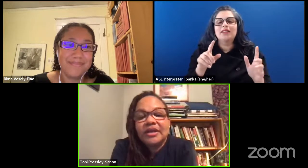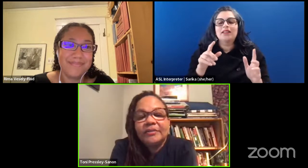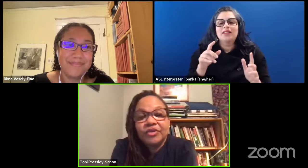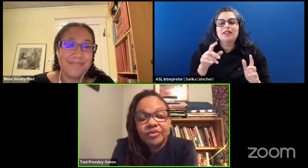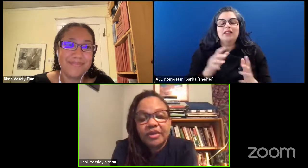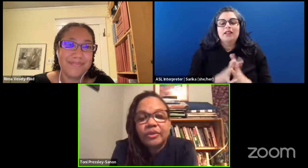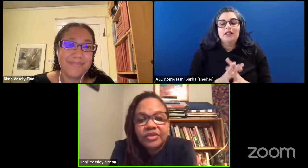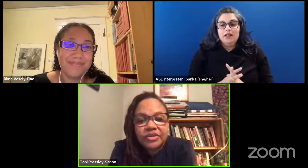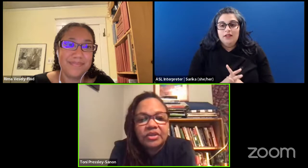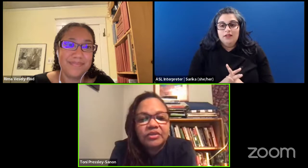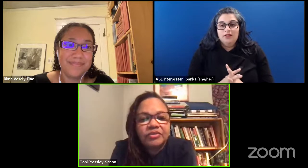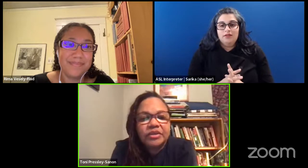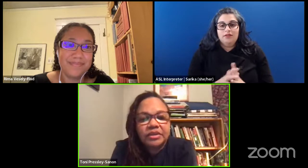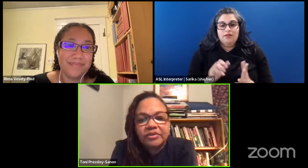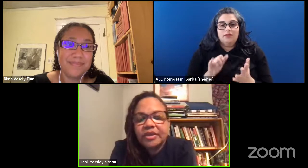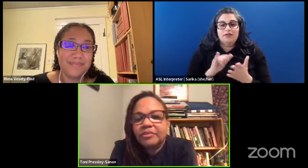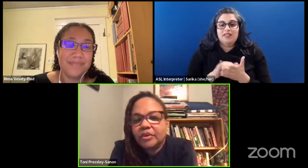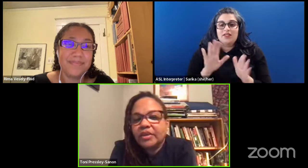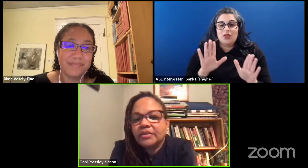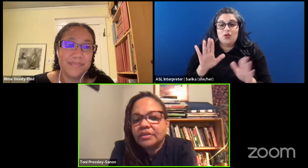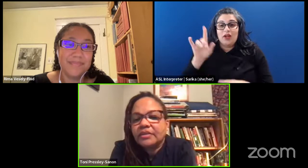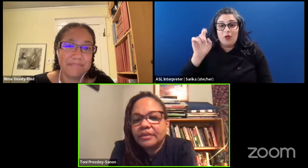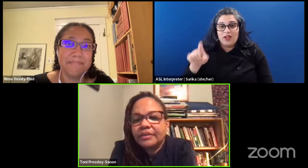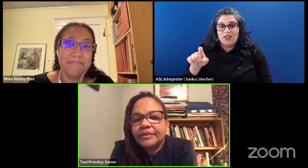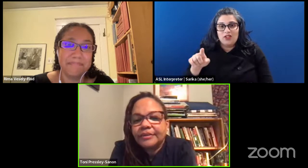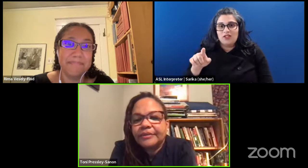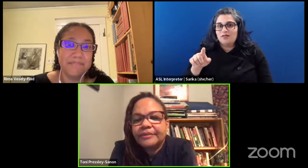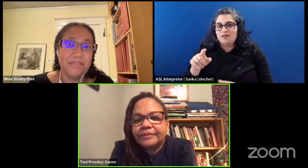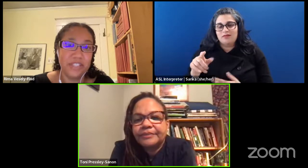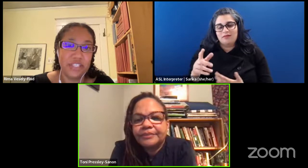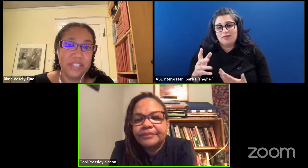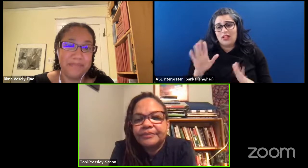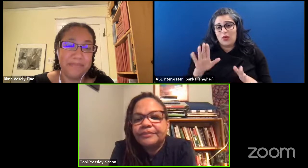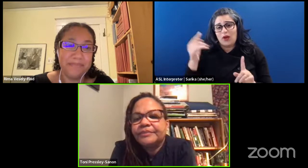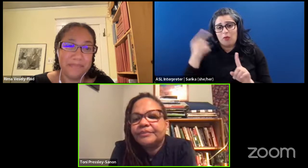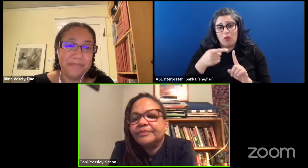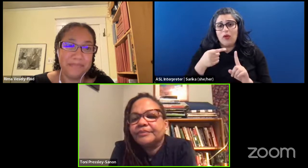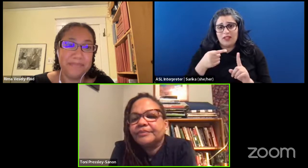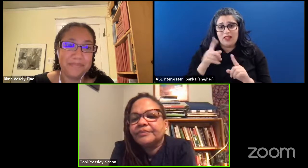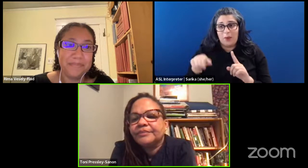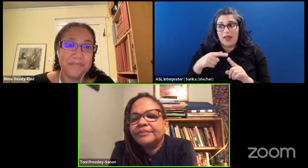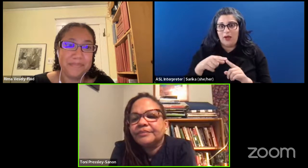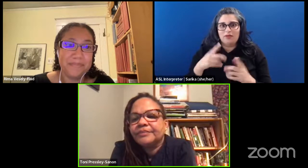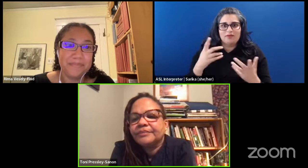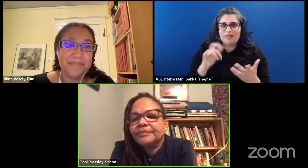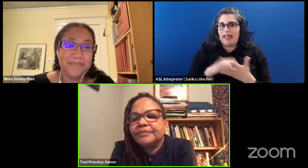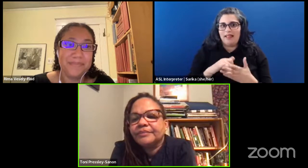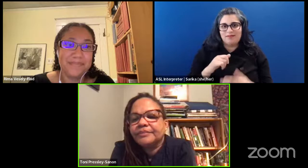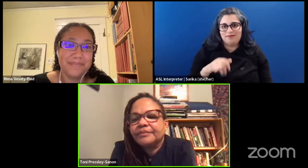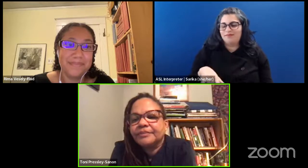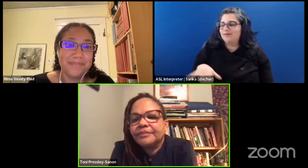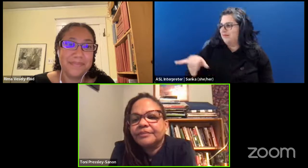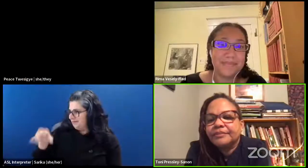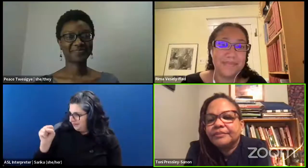really great question and a really great point. Mm-hmm. For sure.